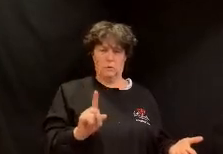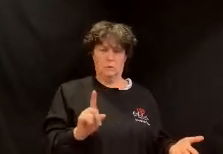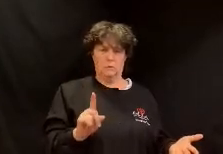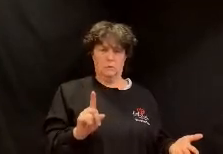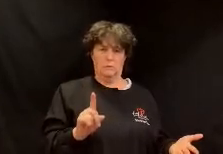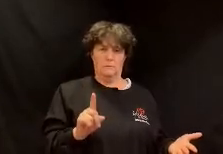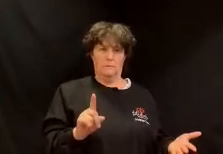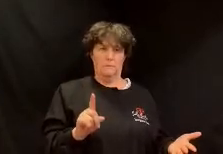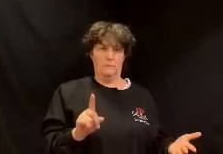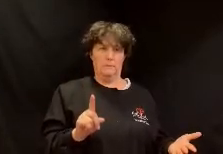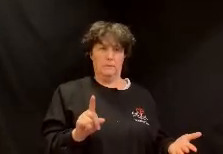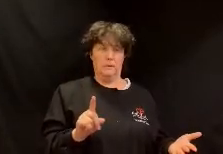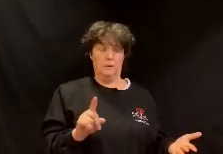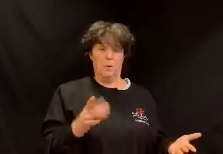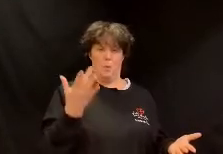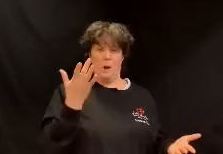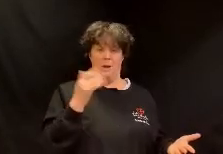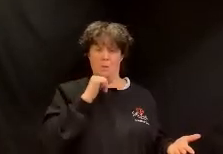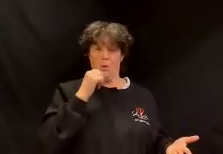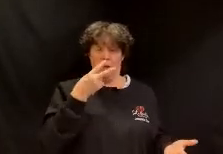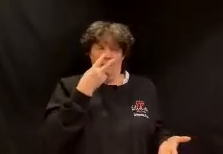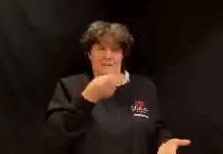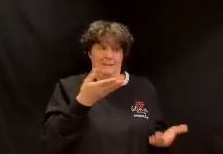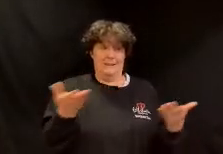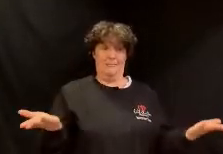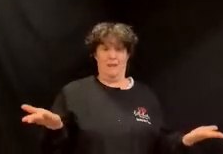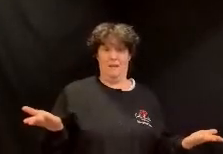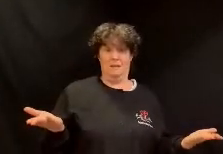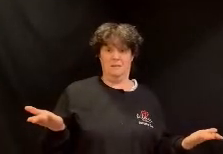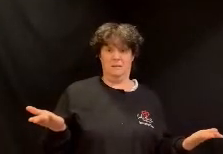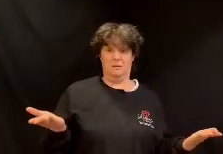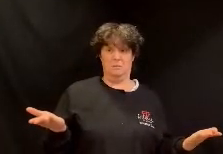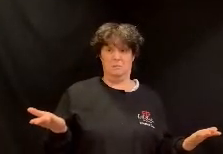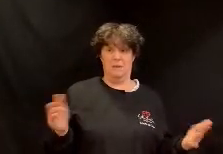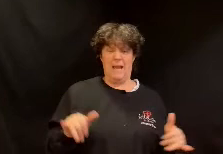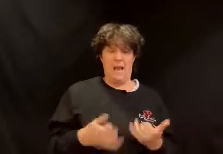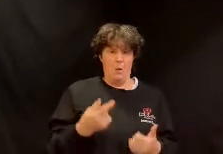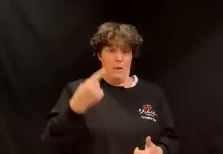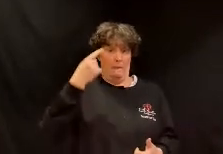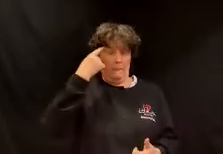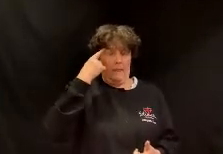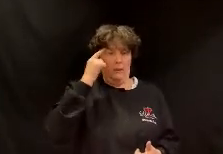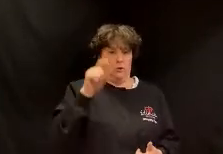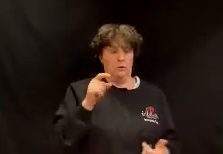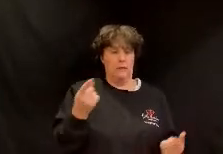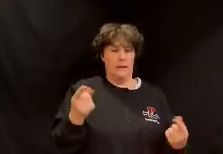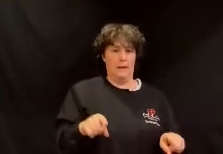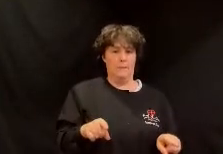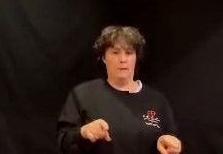Well, all it is because we're not seeing stuff like we think we should see stuff. And we begin to go and